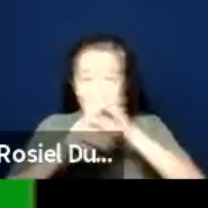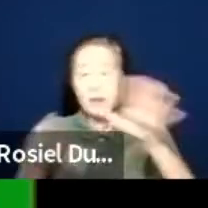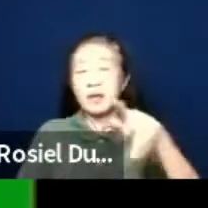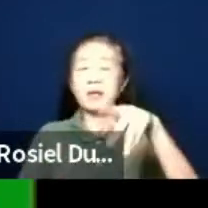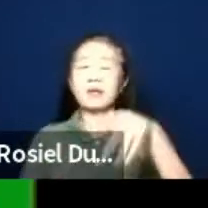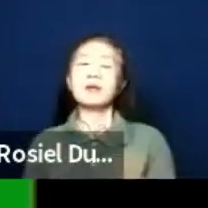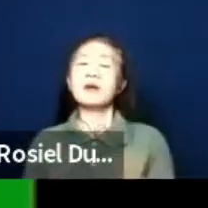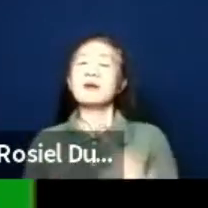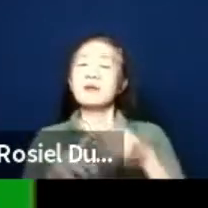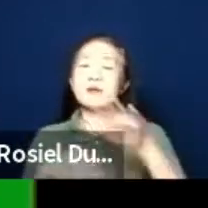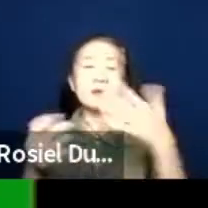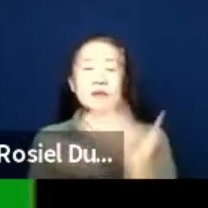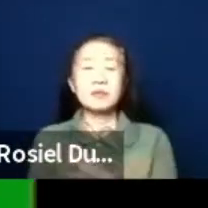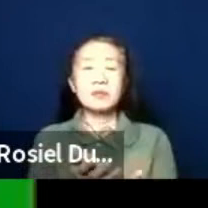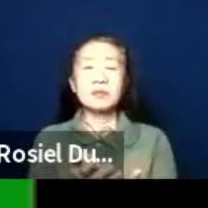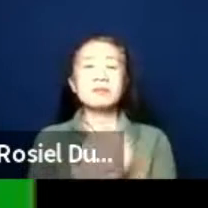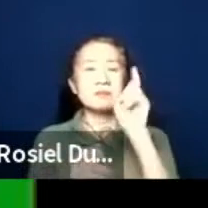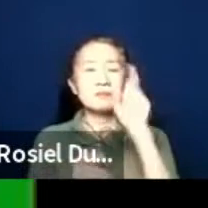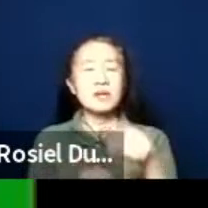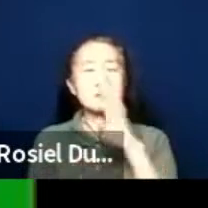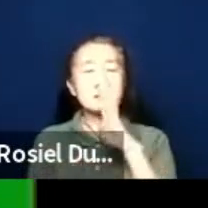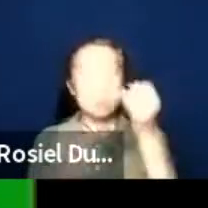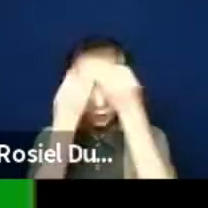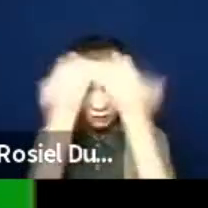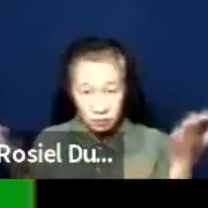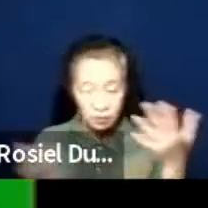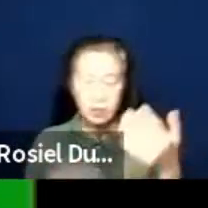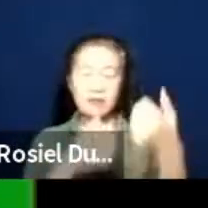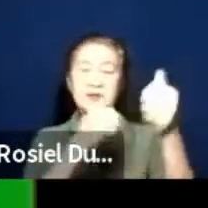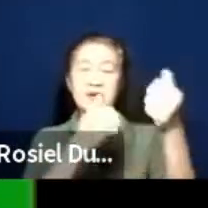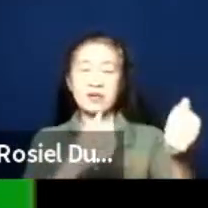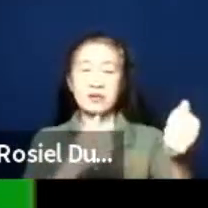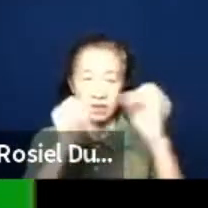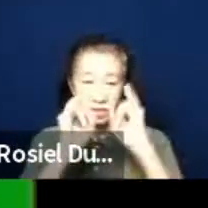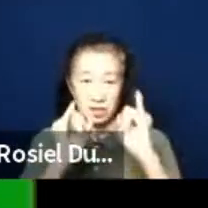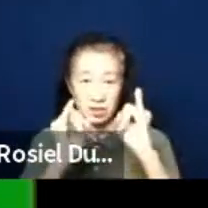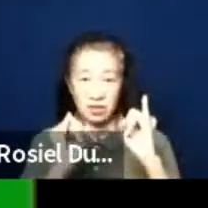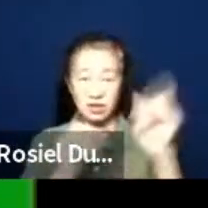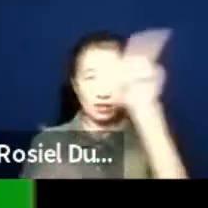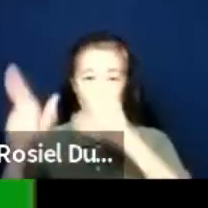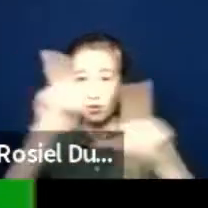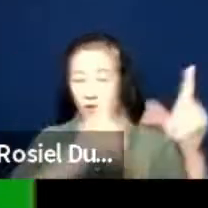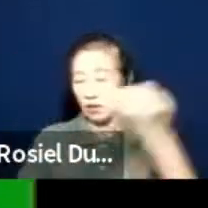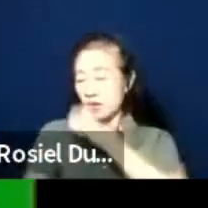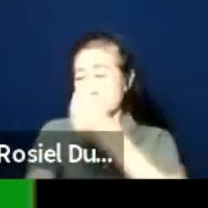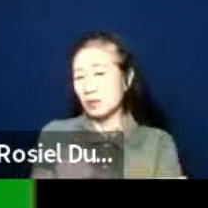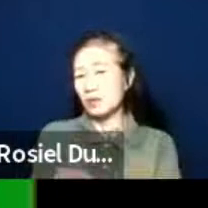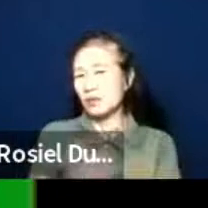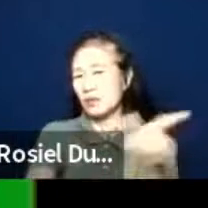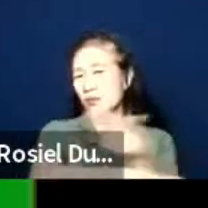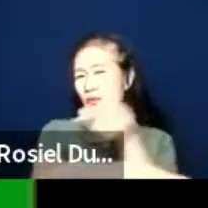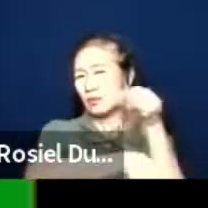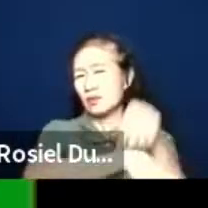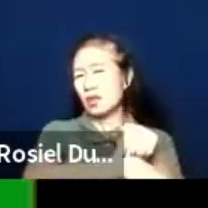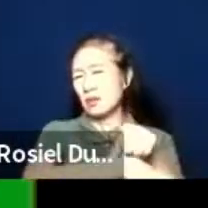is important that you stay informed and follow instructions of local authorities. During extended periods of